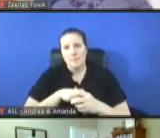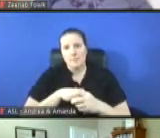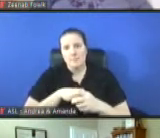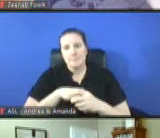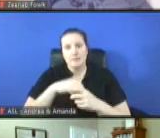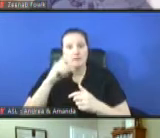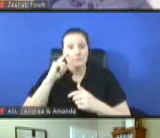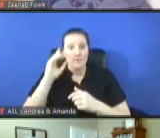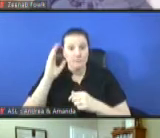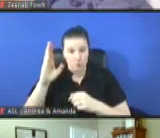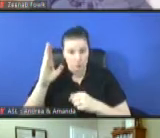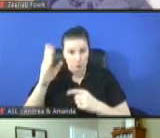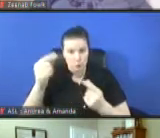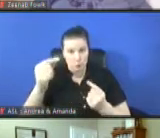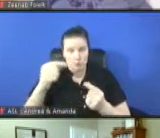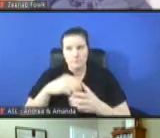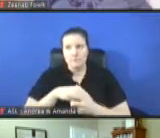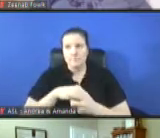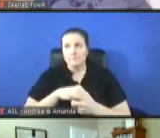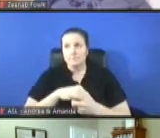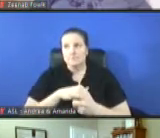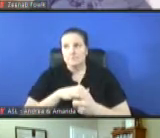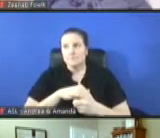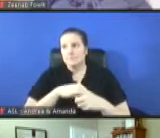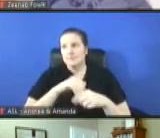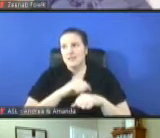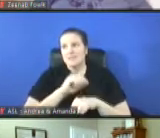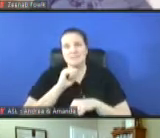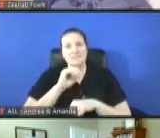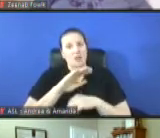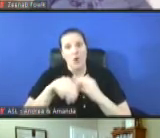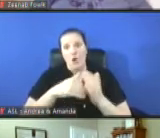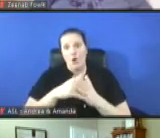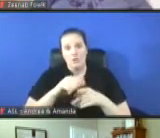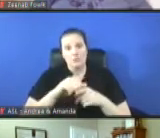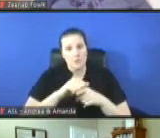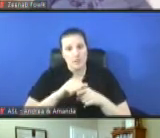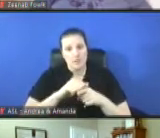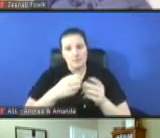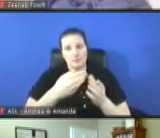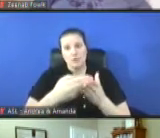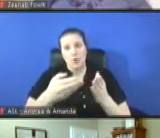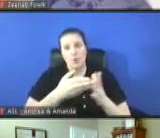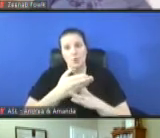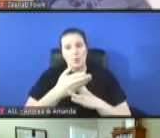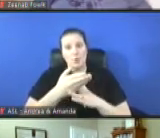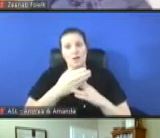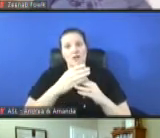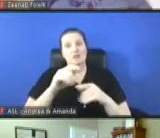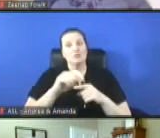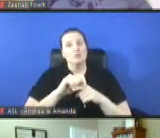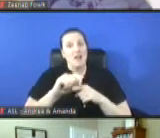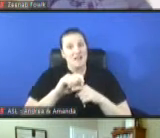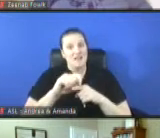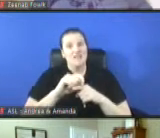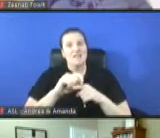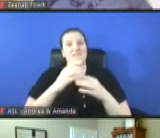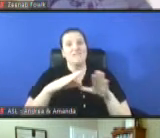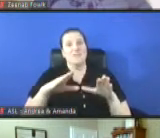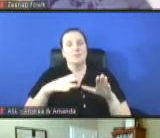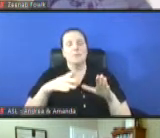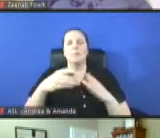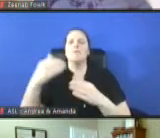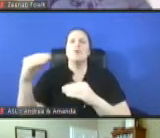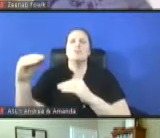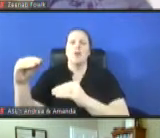future is to send all of our training materials through the training division for vetting before they're taught. I